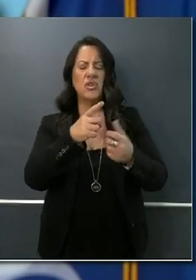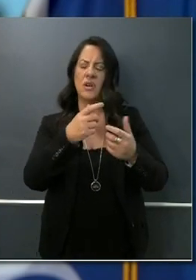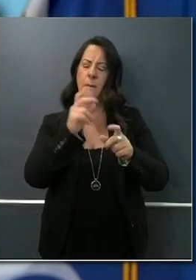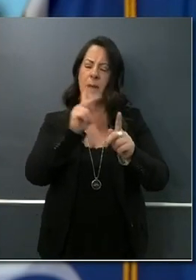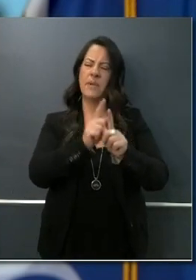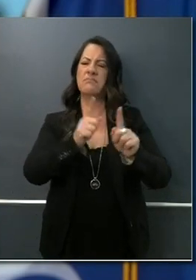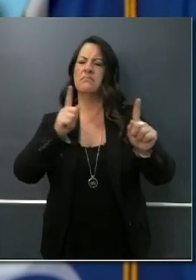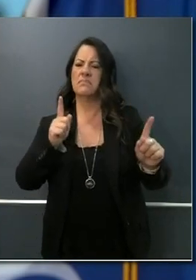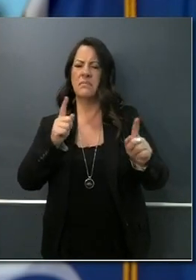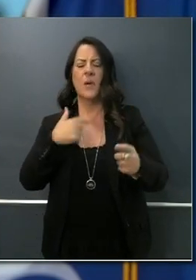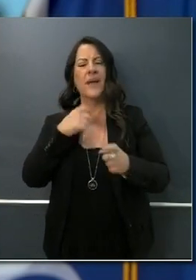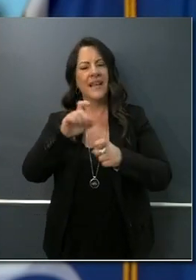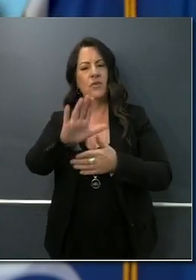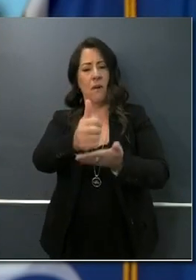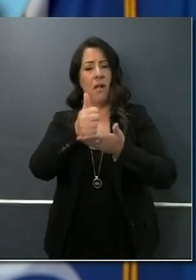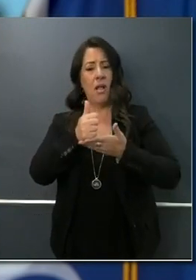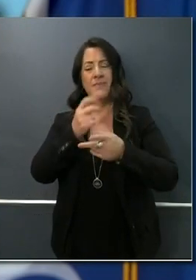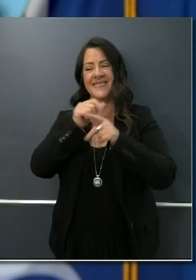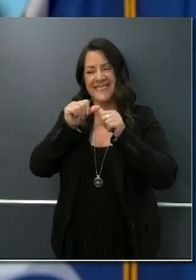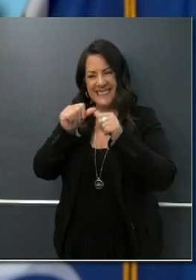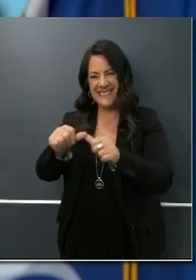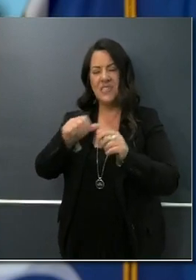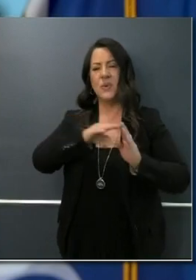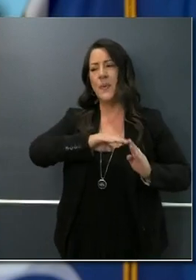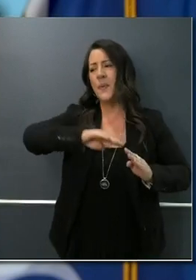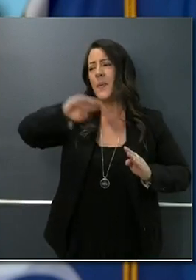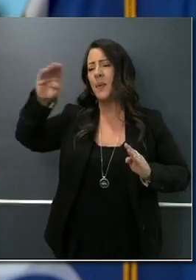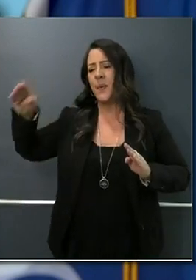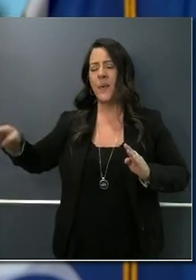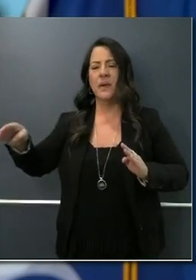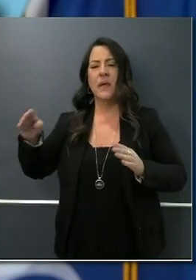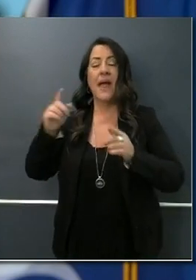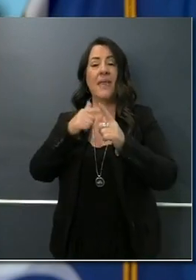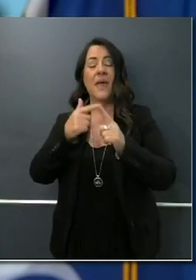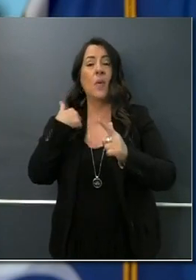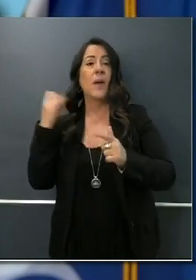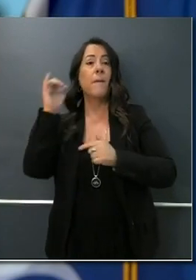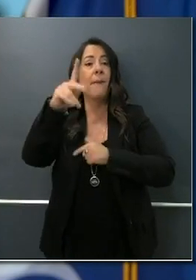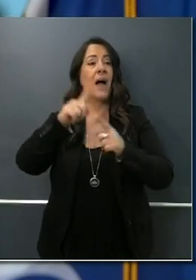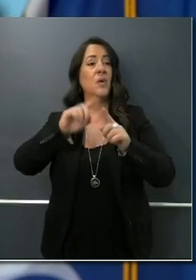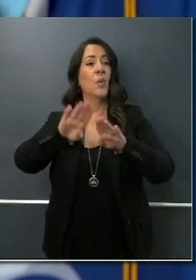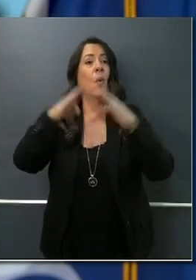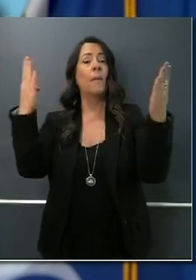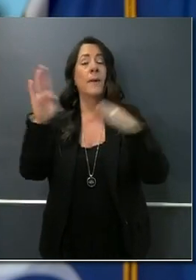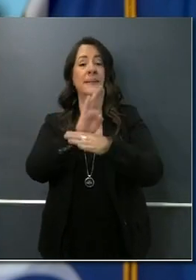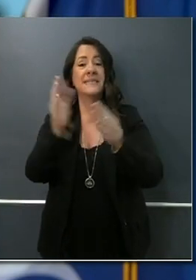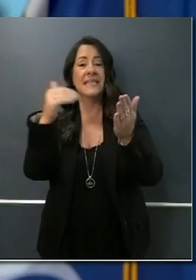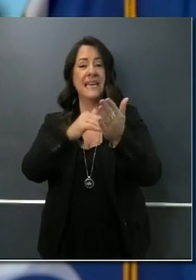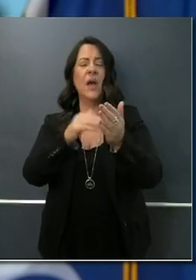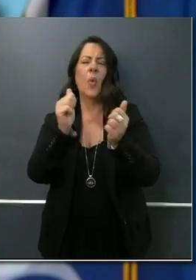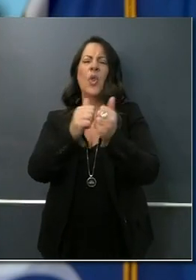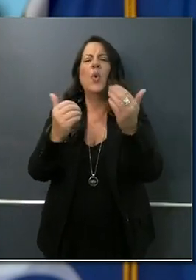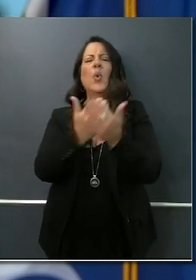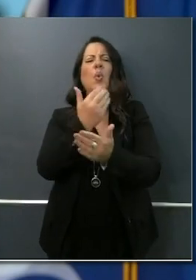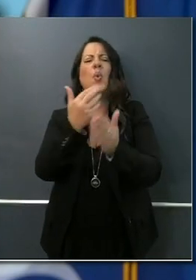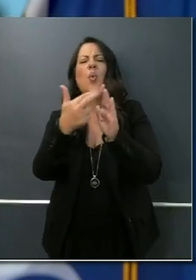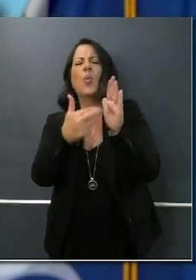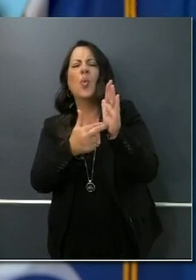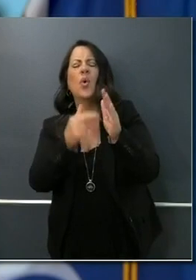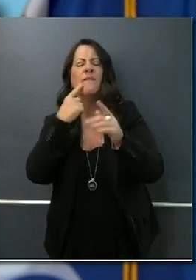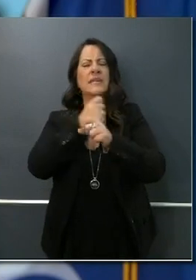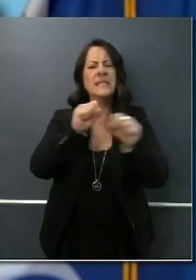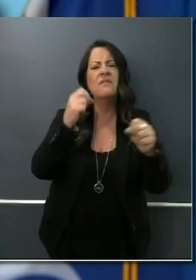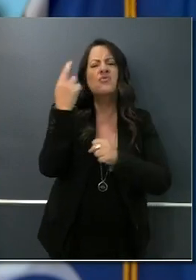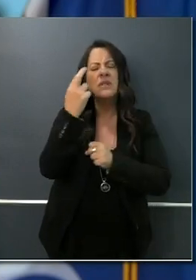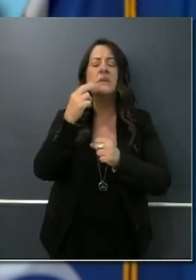stabilize this curve and make the kind of modifications that all of us are eager to make. Again, none more eager than I am. And I just want